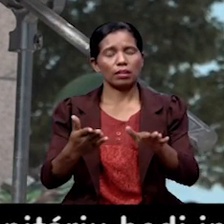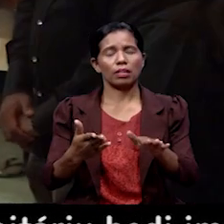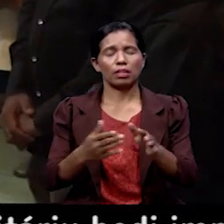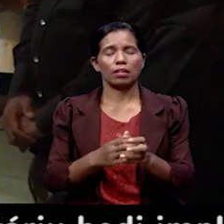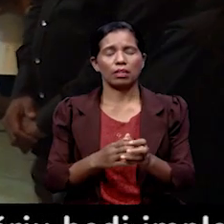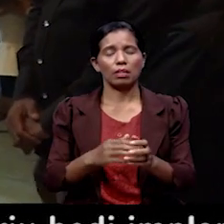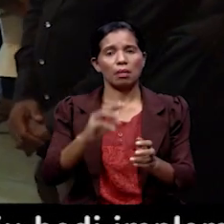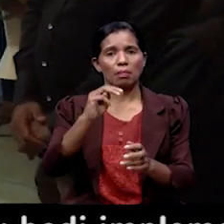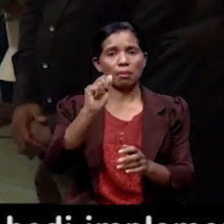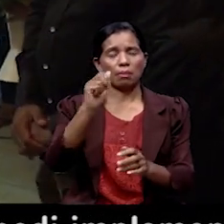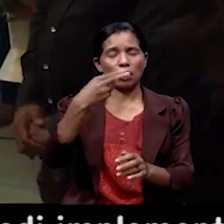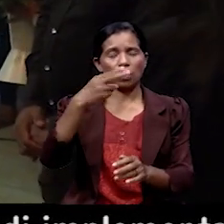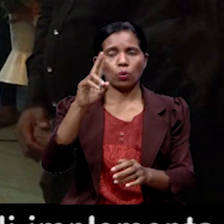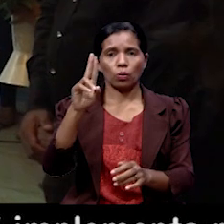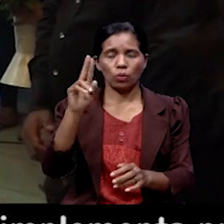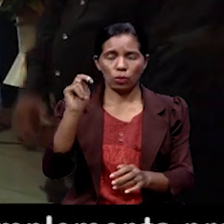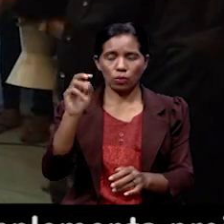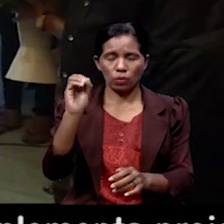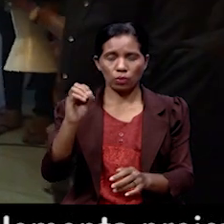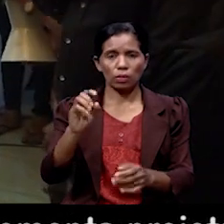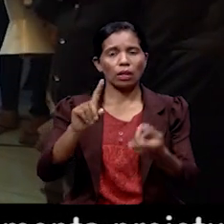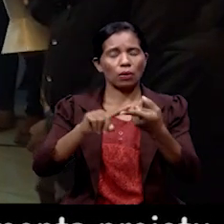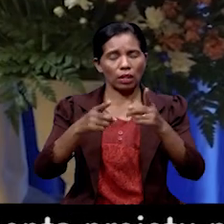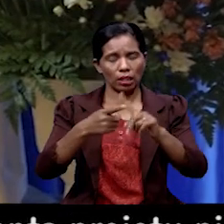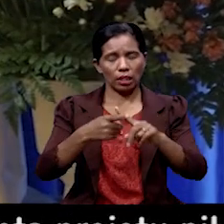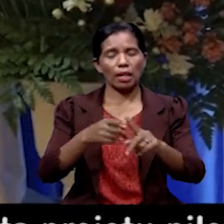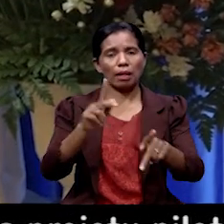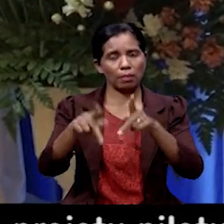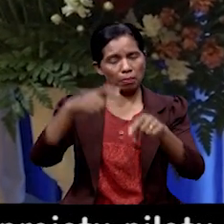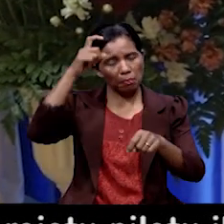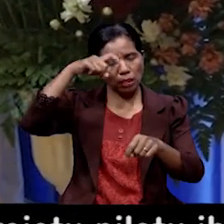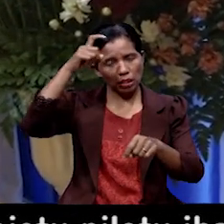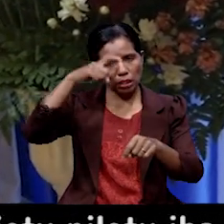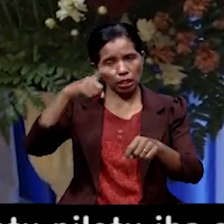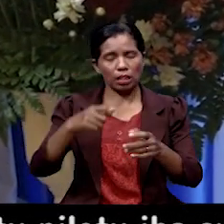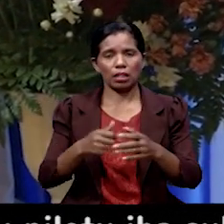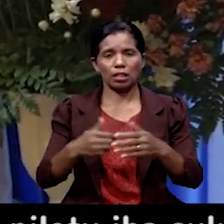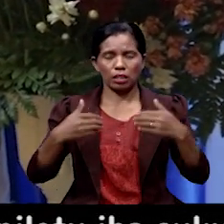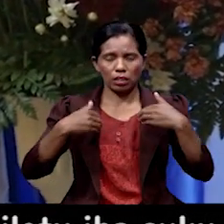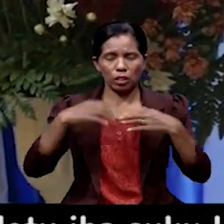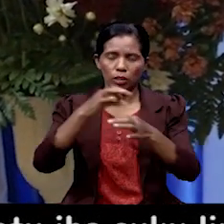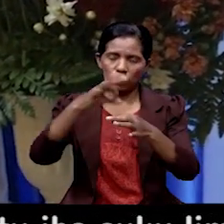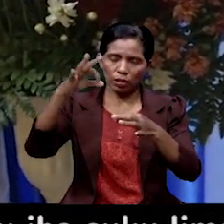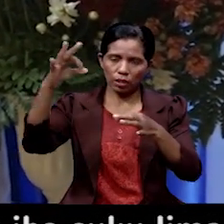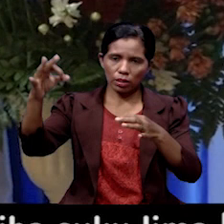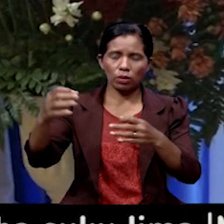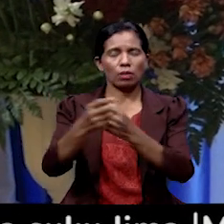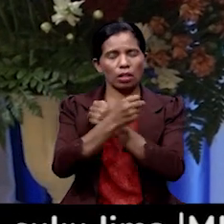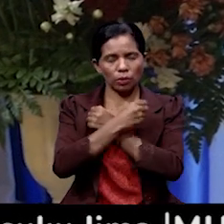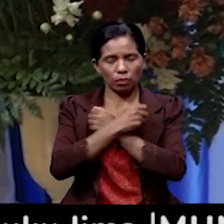ninia kolega no ema idenebe matenek no spiritu nationalismo no patriotismo forte tebes bani rai doven Timur